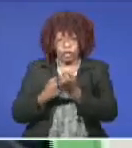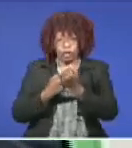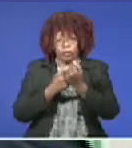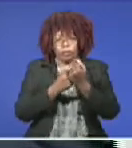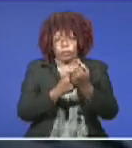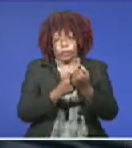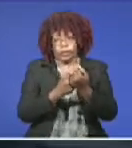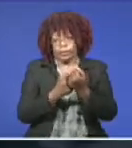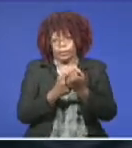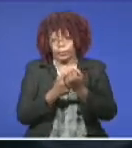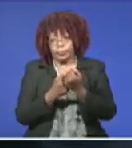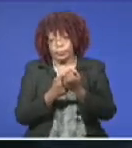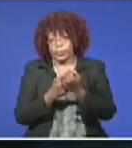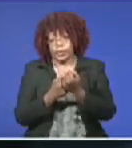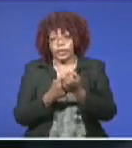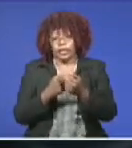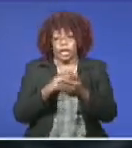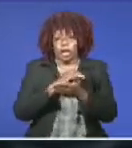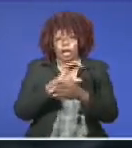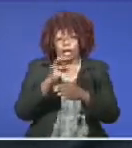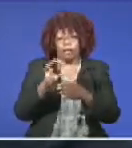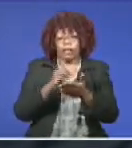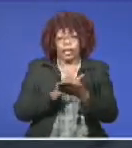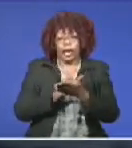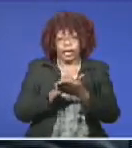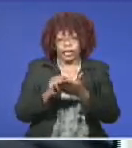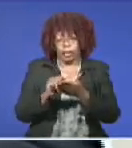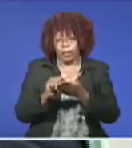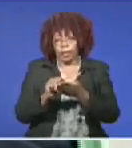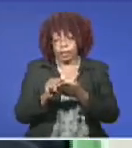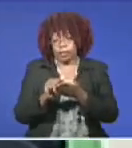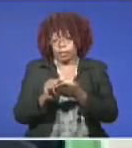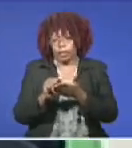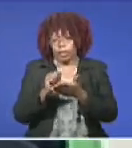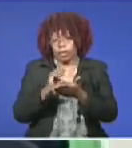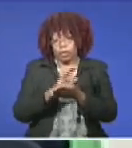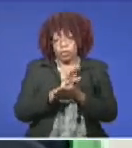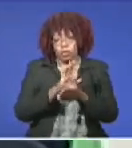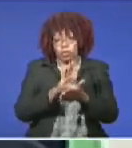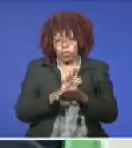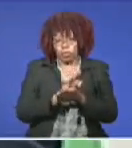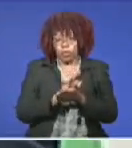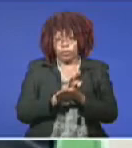legitimacy of the academic institution, establishing it